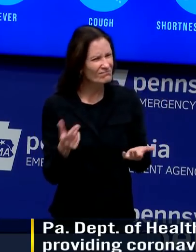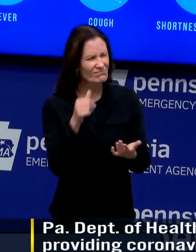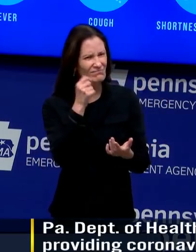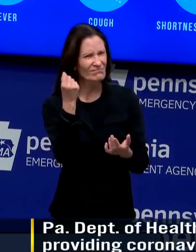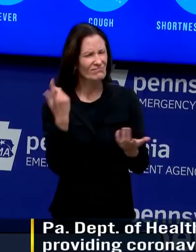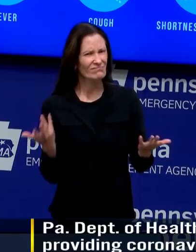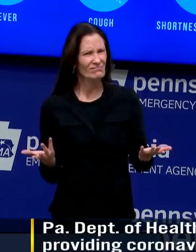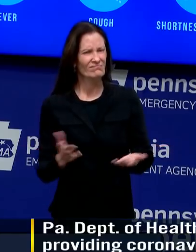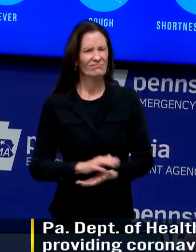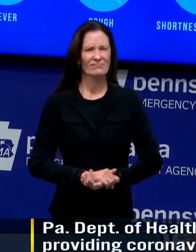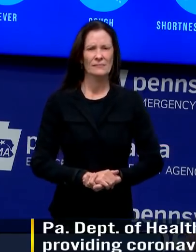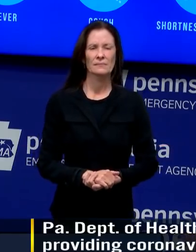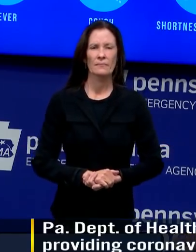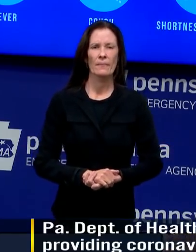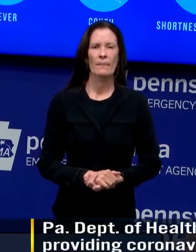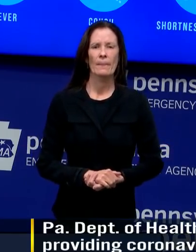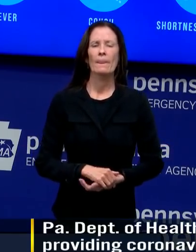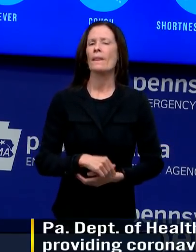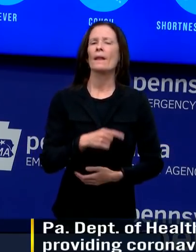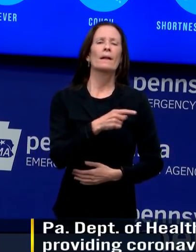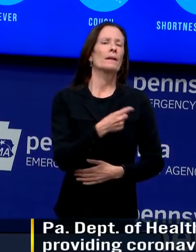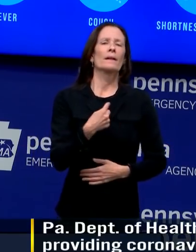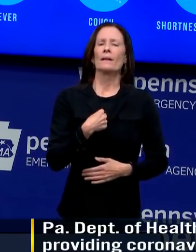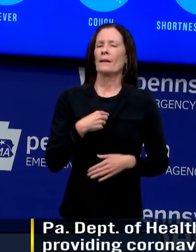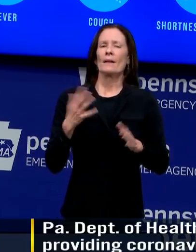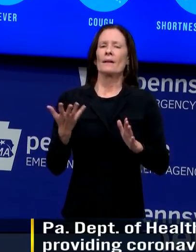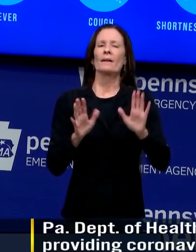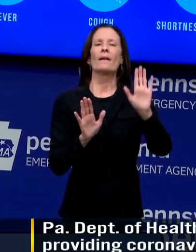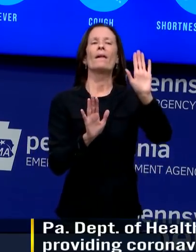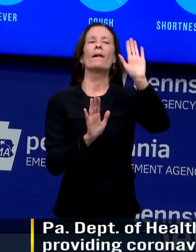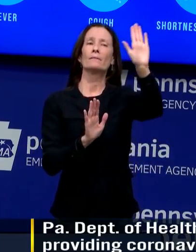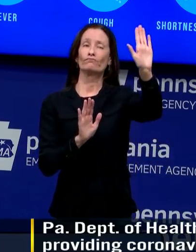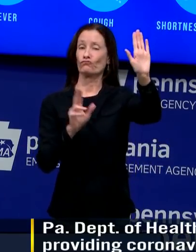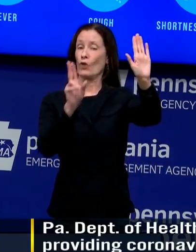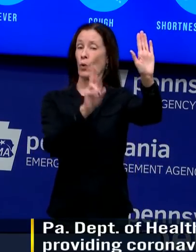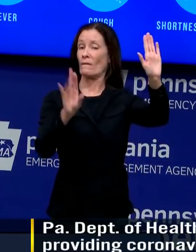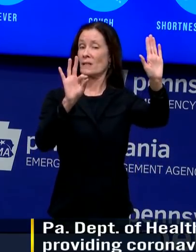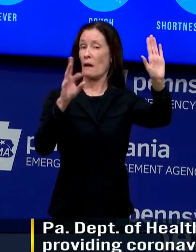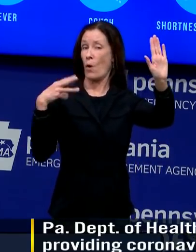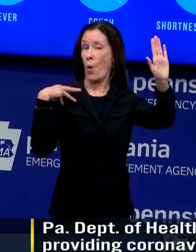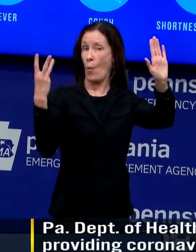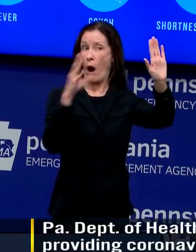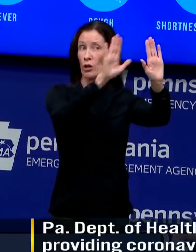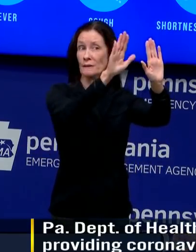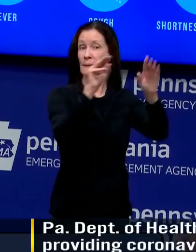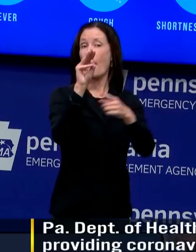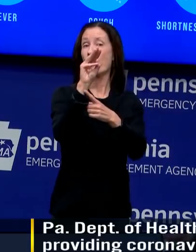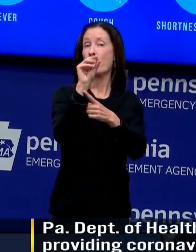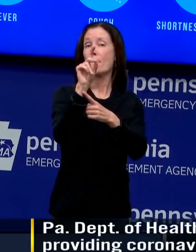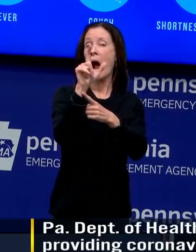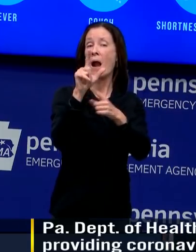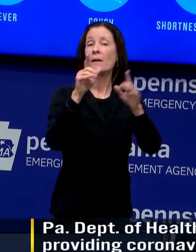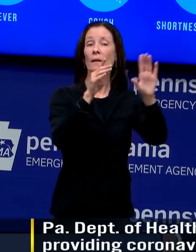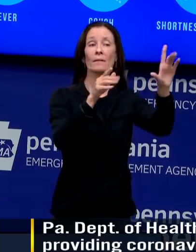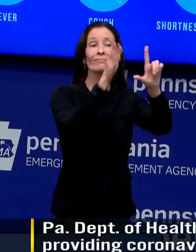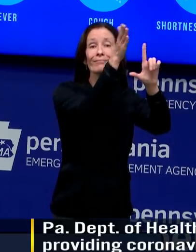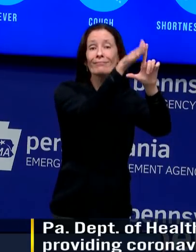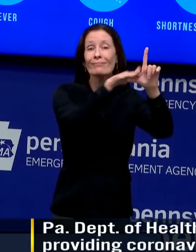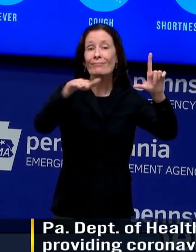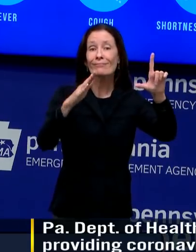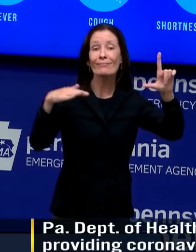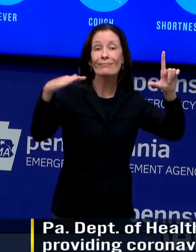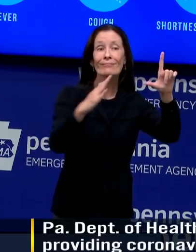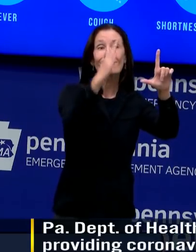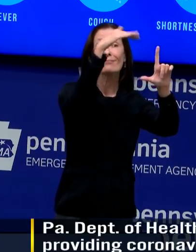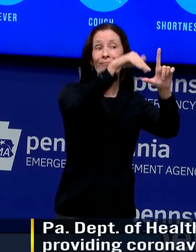important. The challenge is that Pennsylvania is not the same all over the state. Right now, the cases